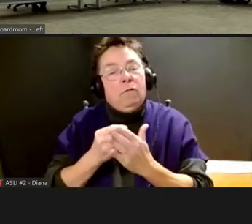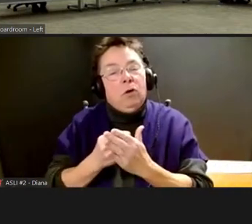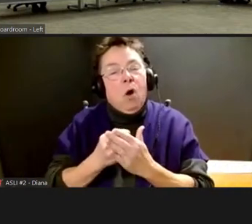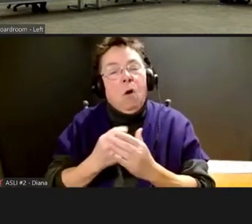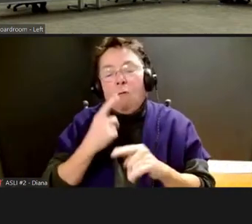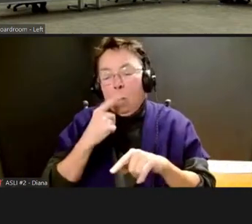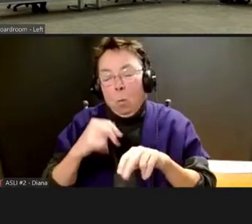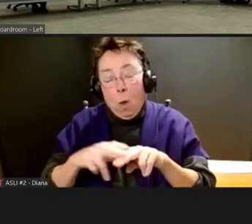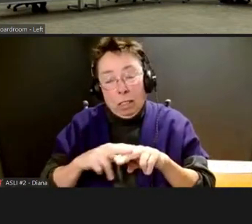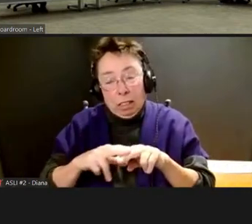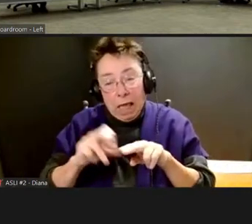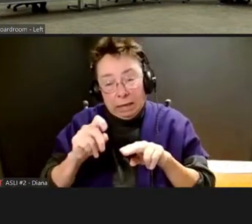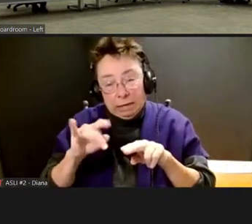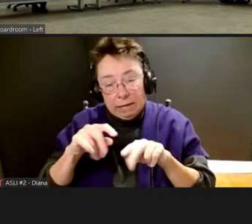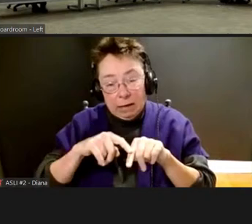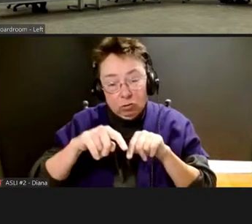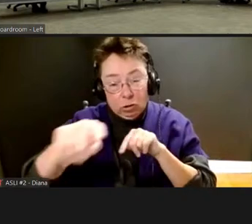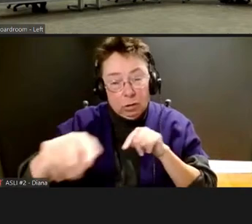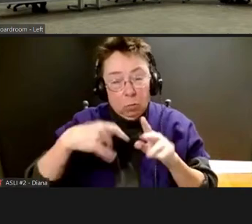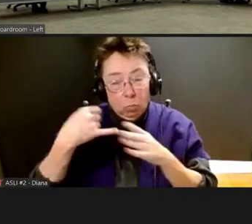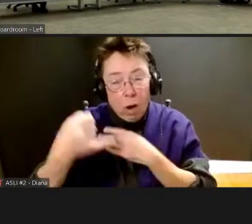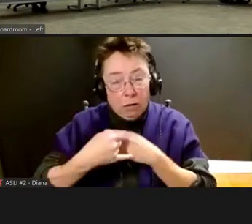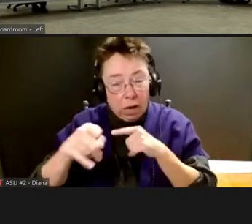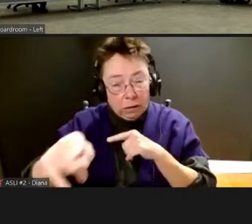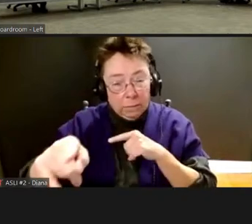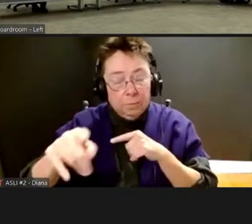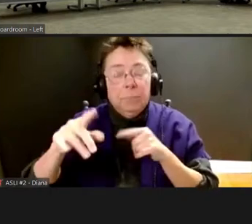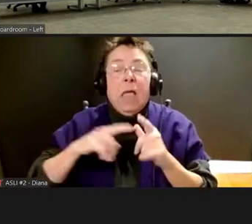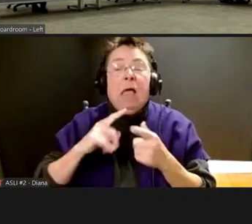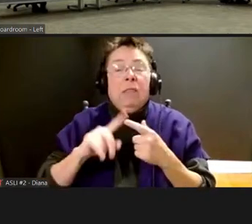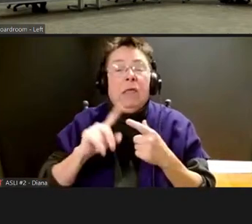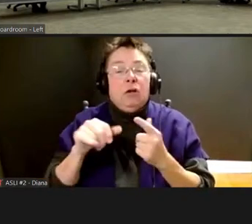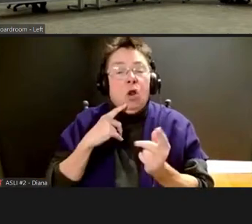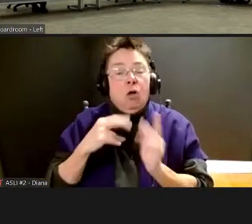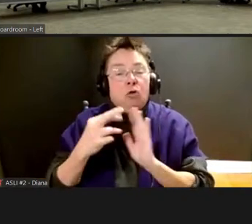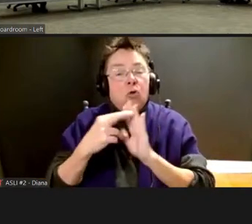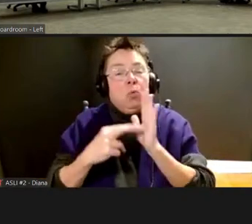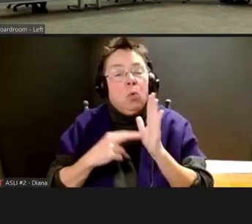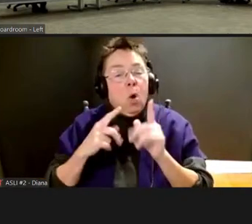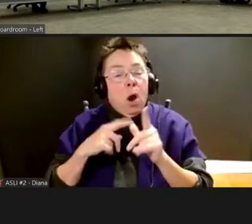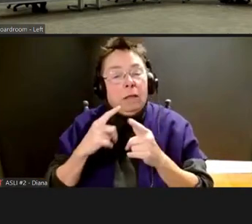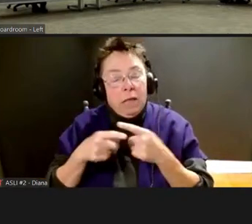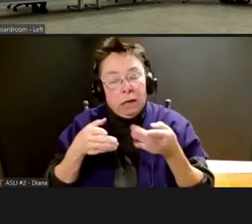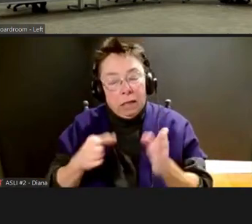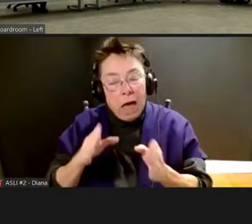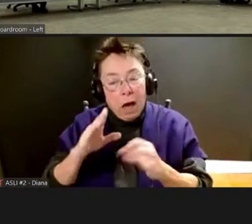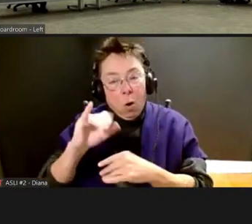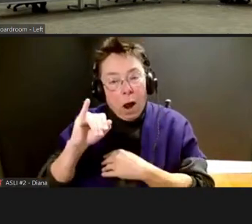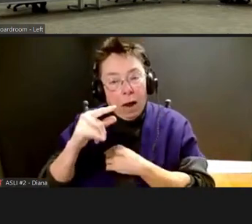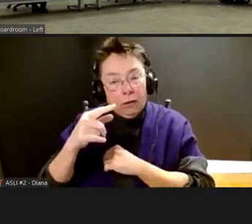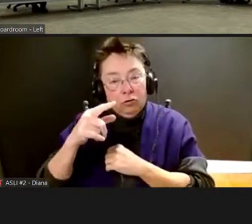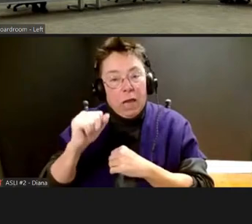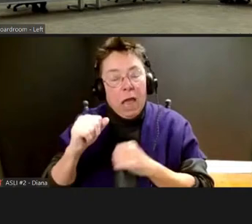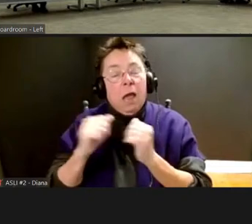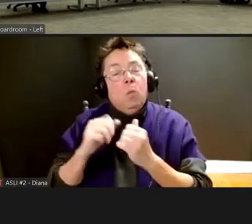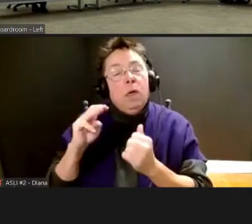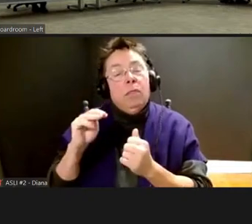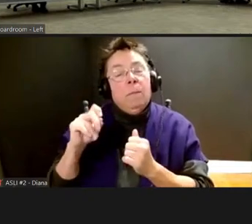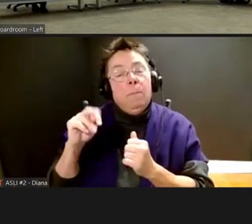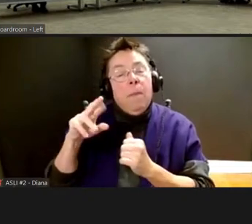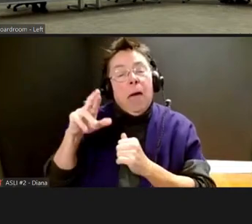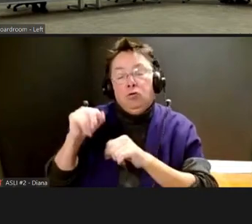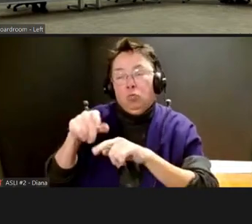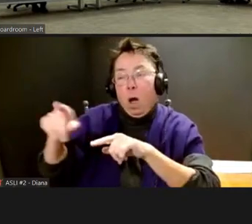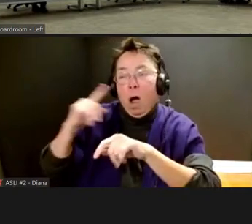Extension Project. An ordinance authorizing an intergovernmental agreement with Metra for